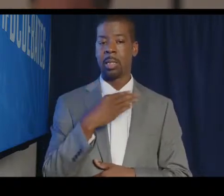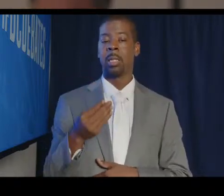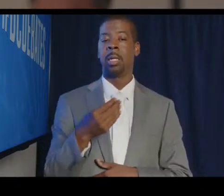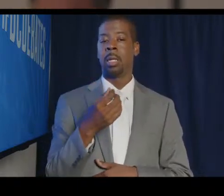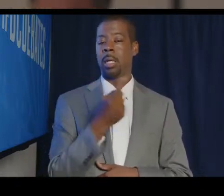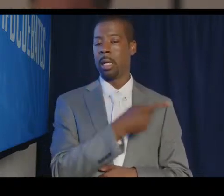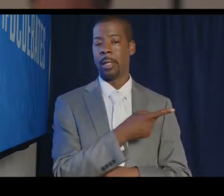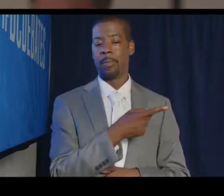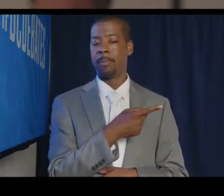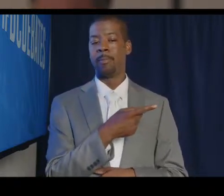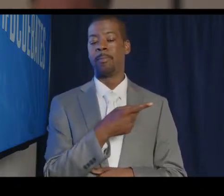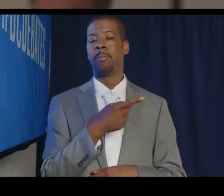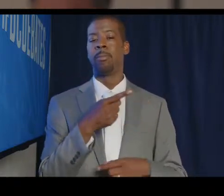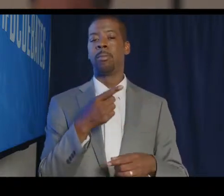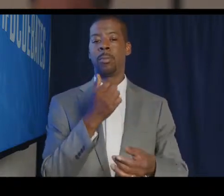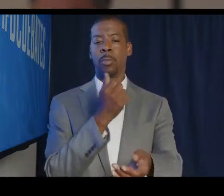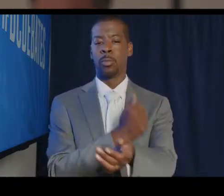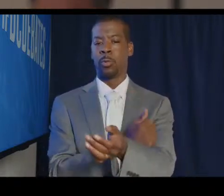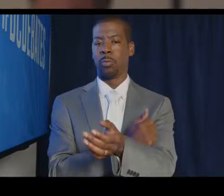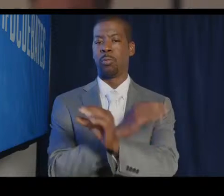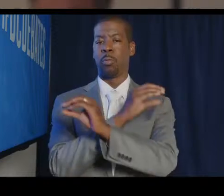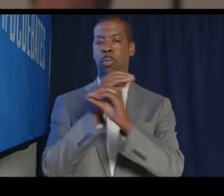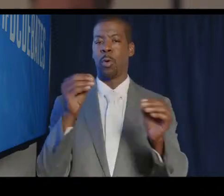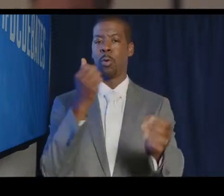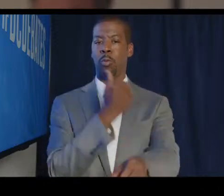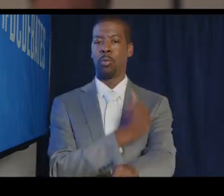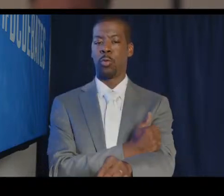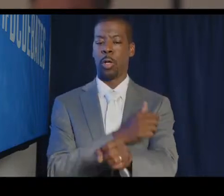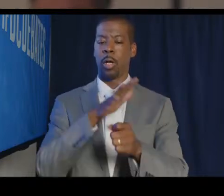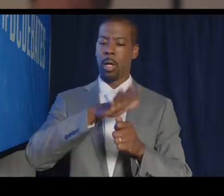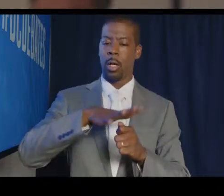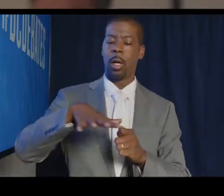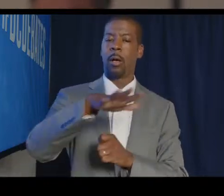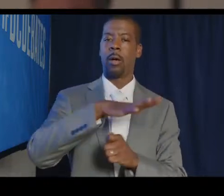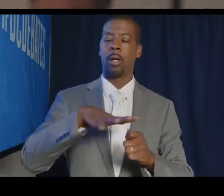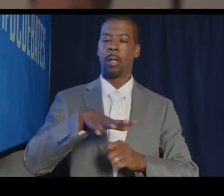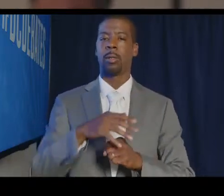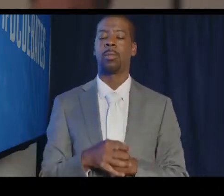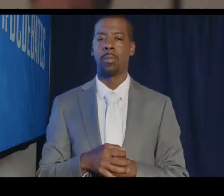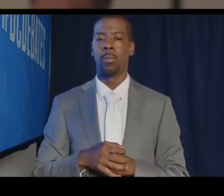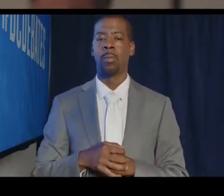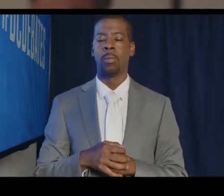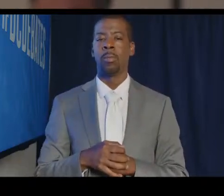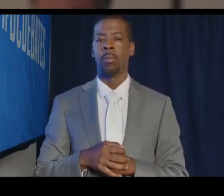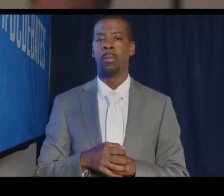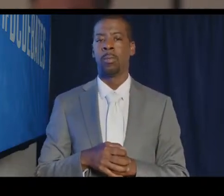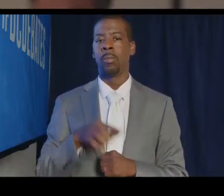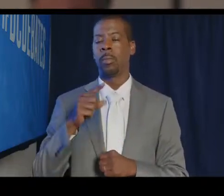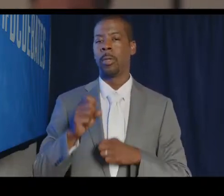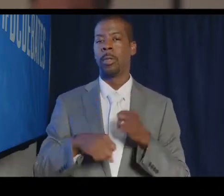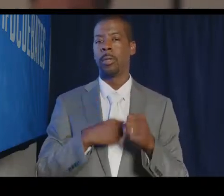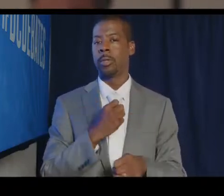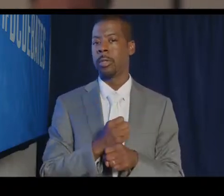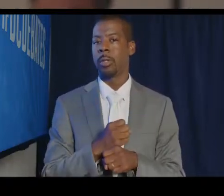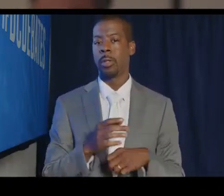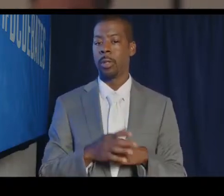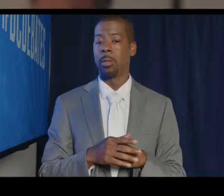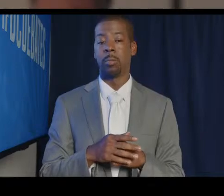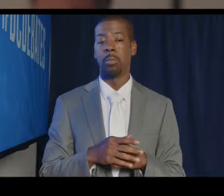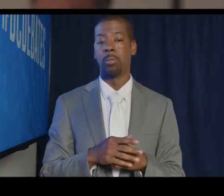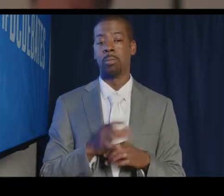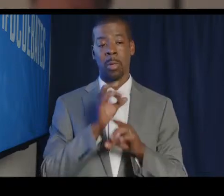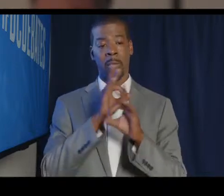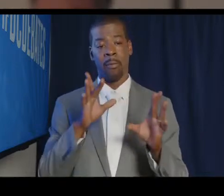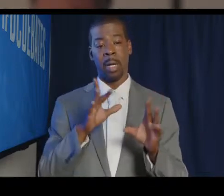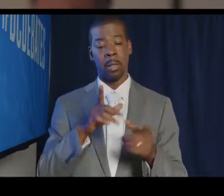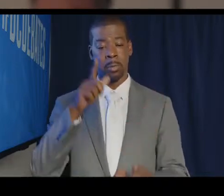reintroduced drug-free zones. That bill came off a historic crime spike last year. This year, so far, violent crime is down